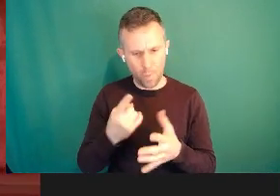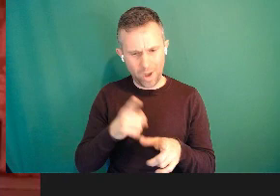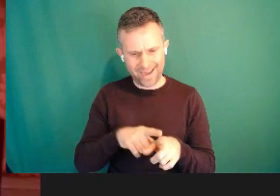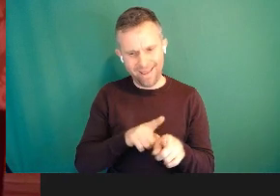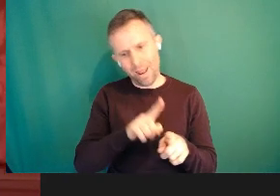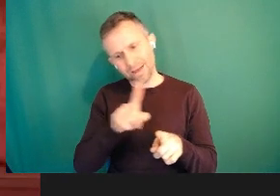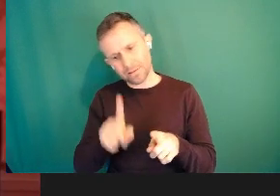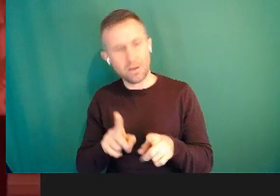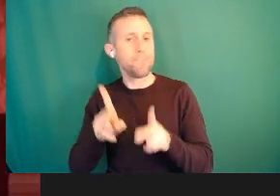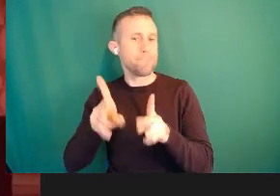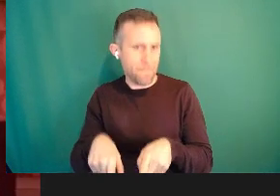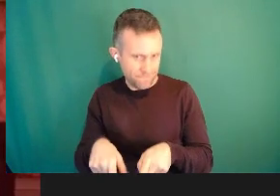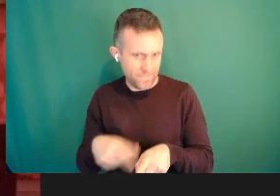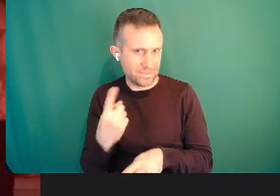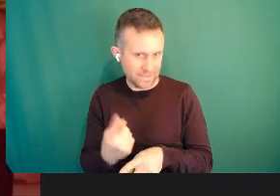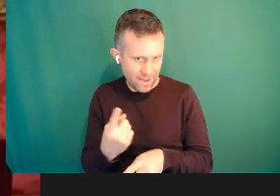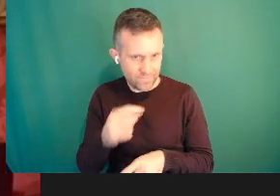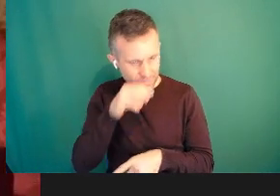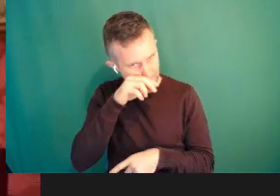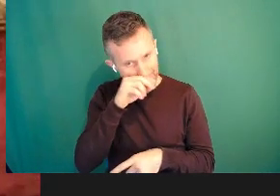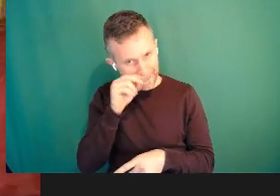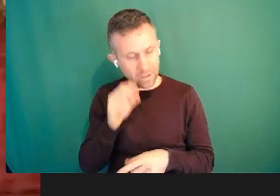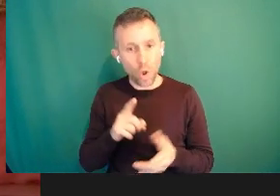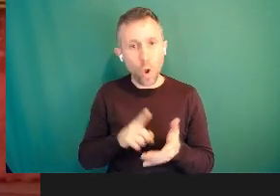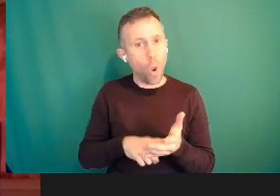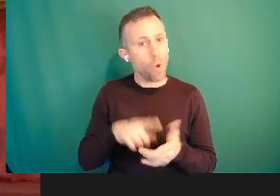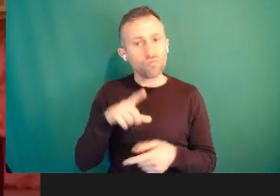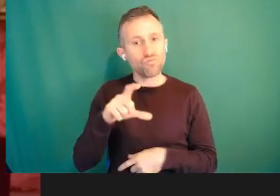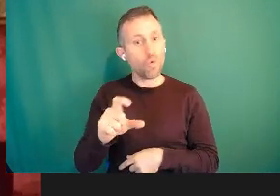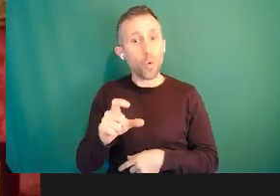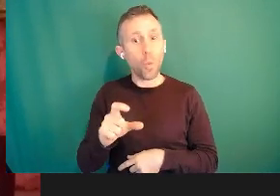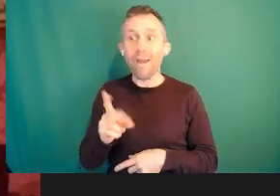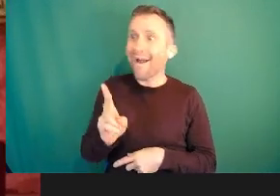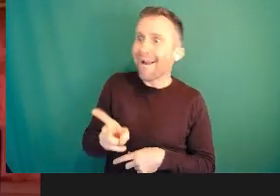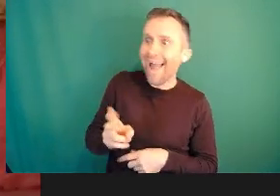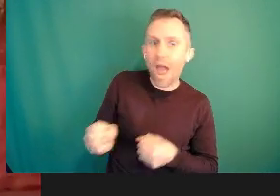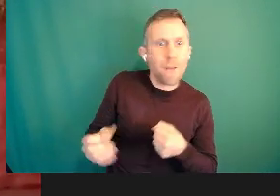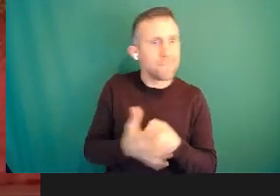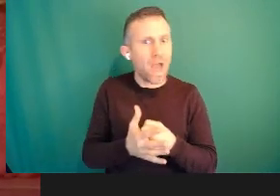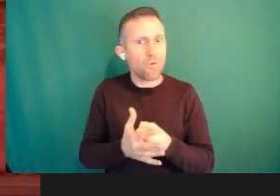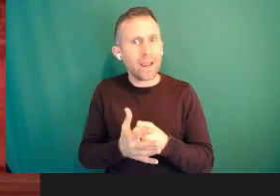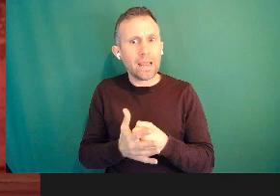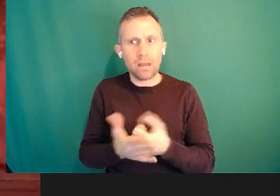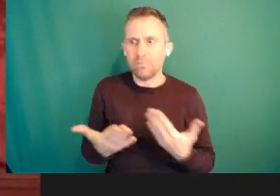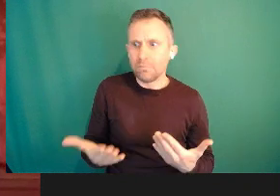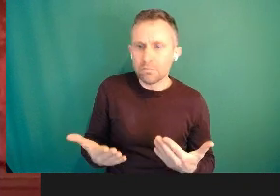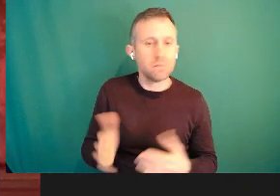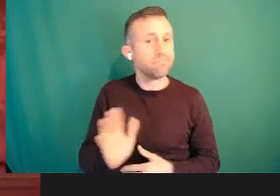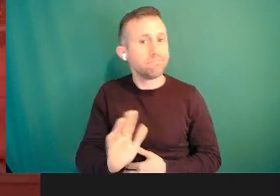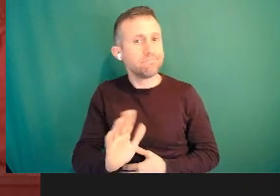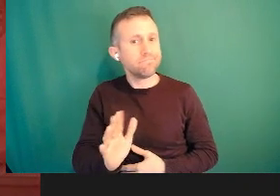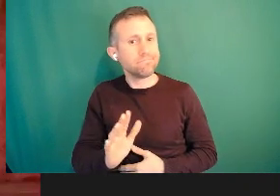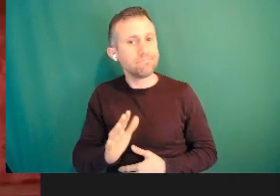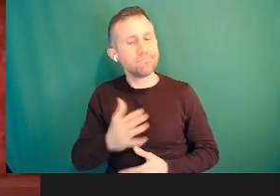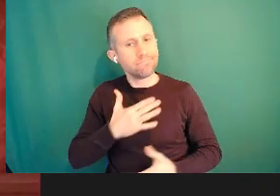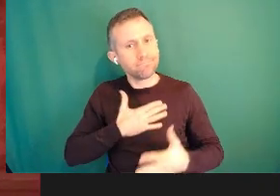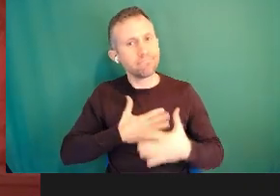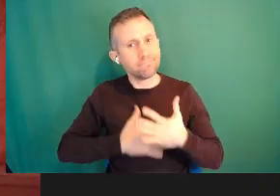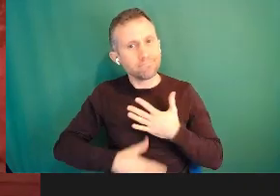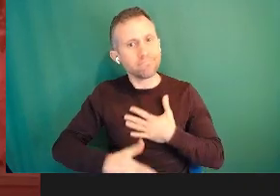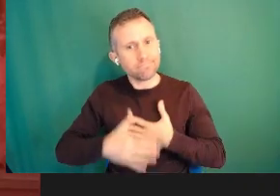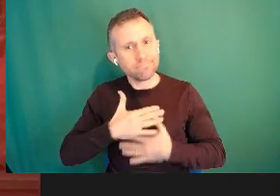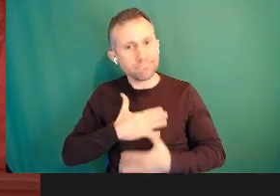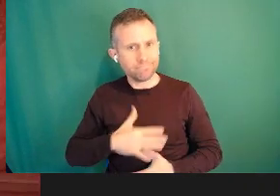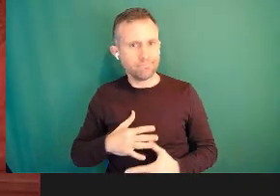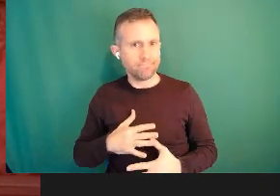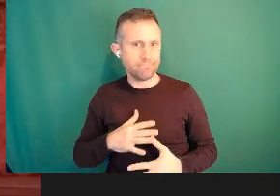time to remarry, but at that period, having an heir, someone who was going to inherit your everything that you owned, including